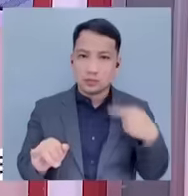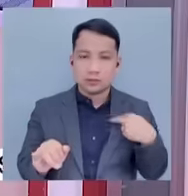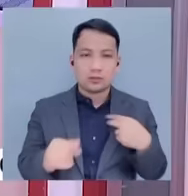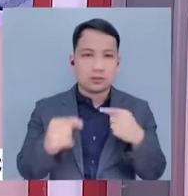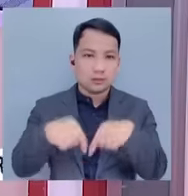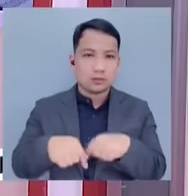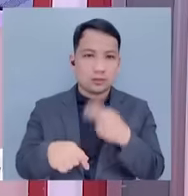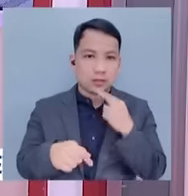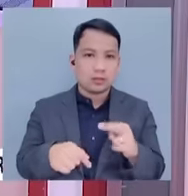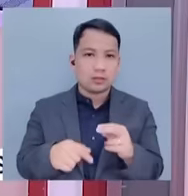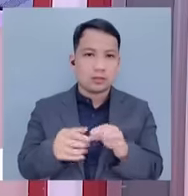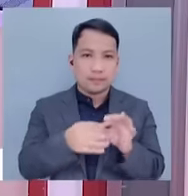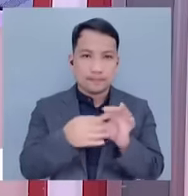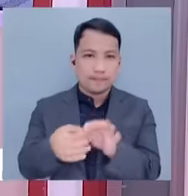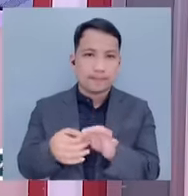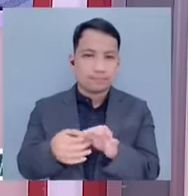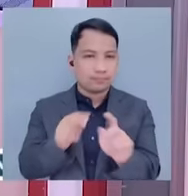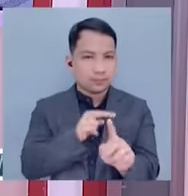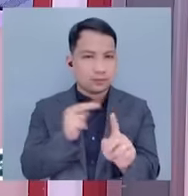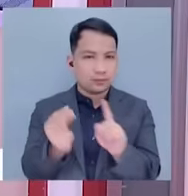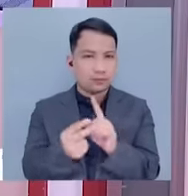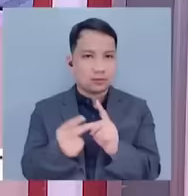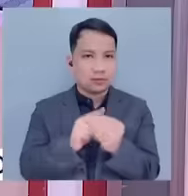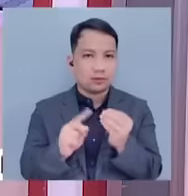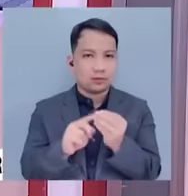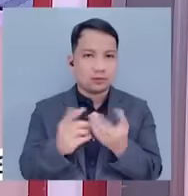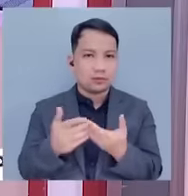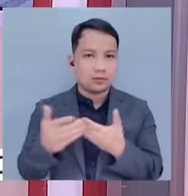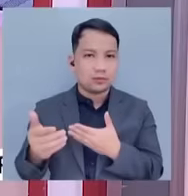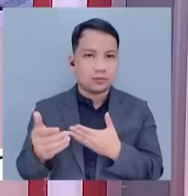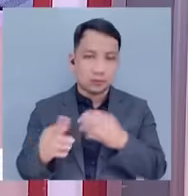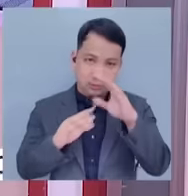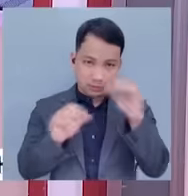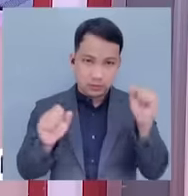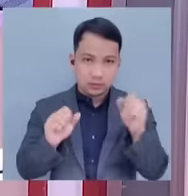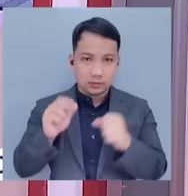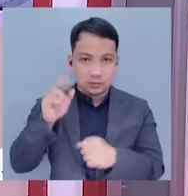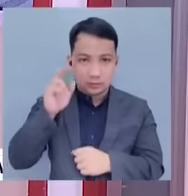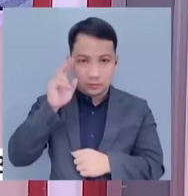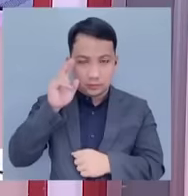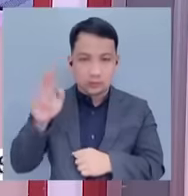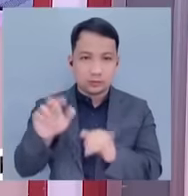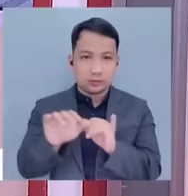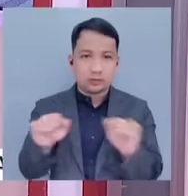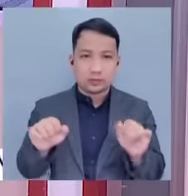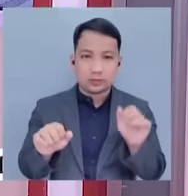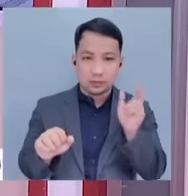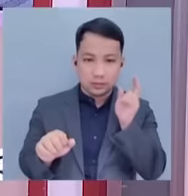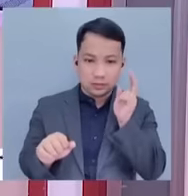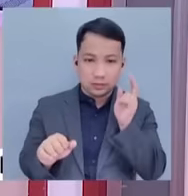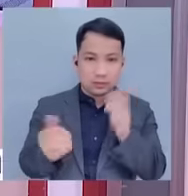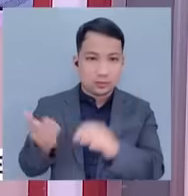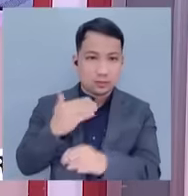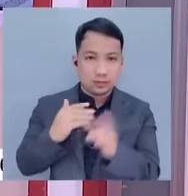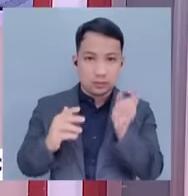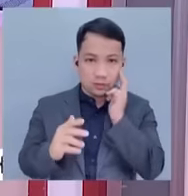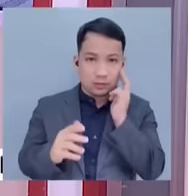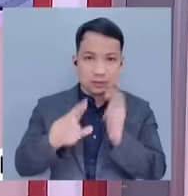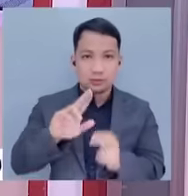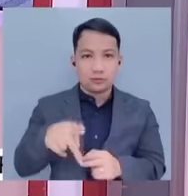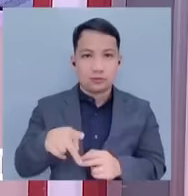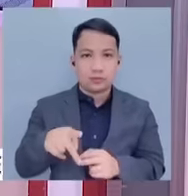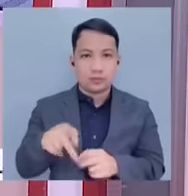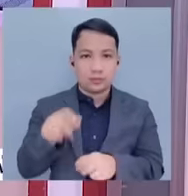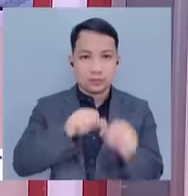Let's get another perspective on that growing rift between President Marcos and the Dutertes. Joining us now, UP political science professor